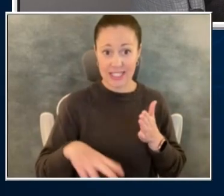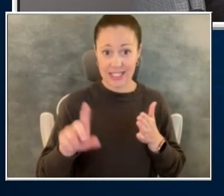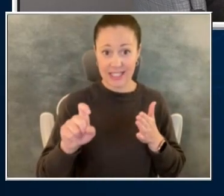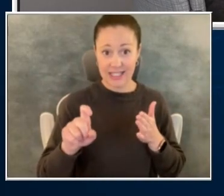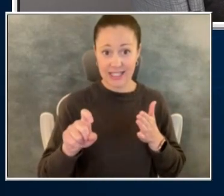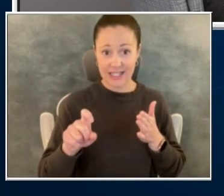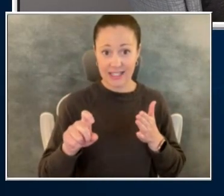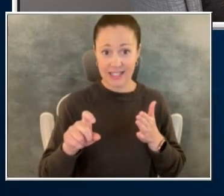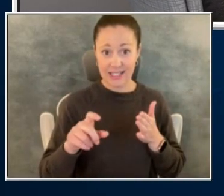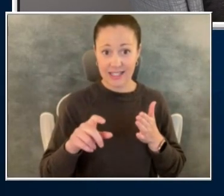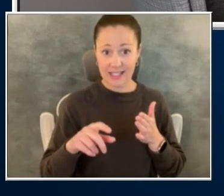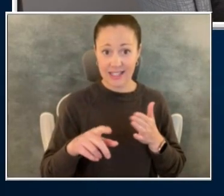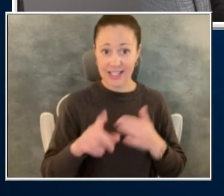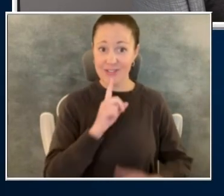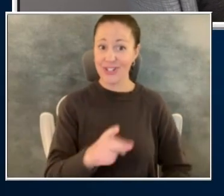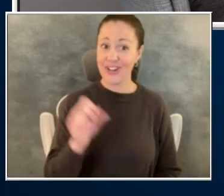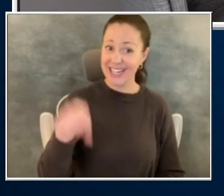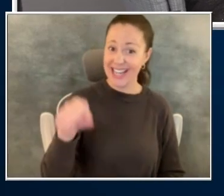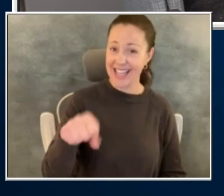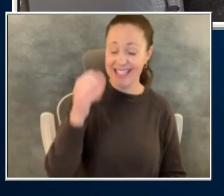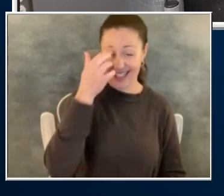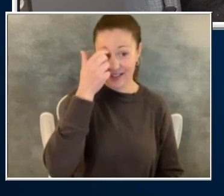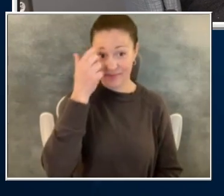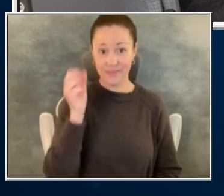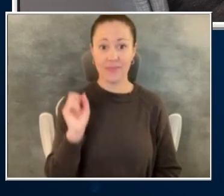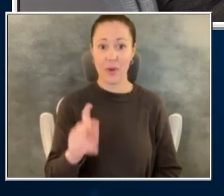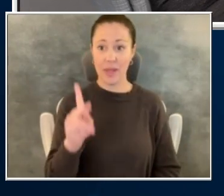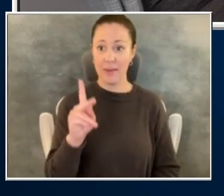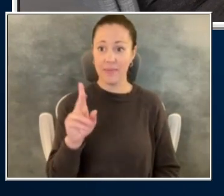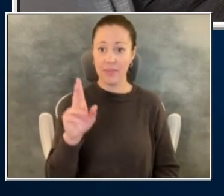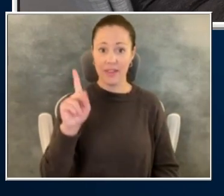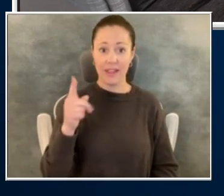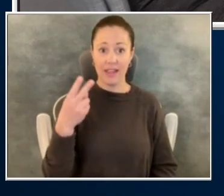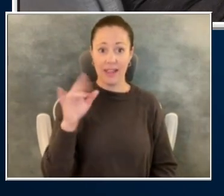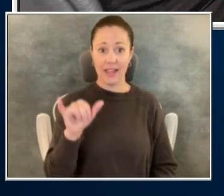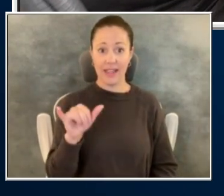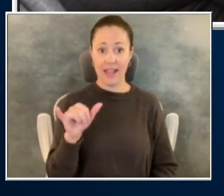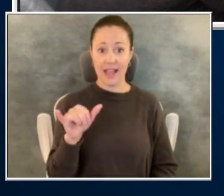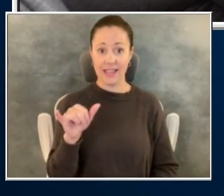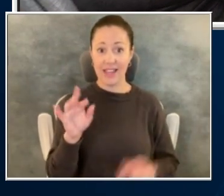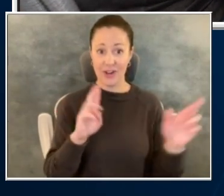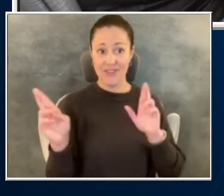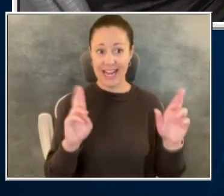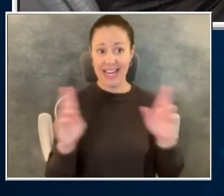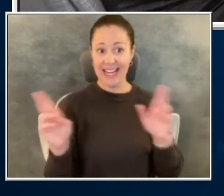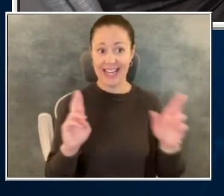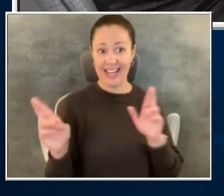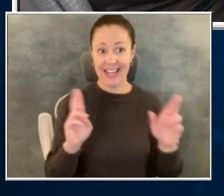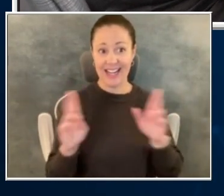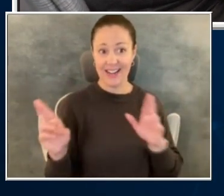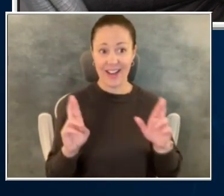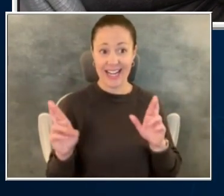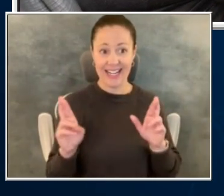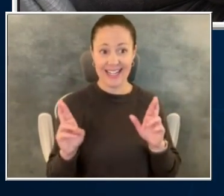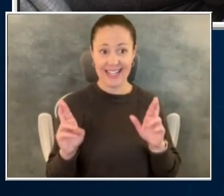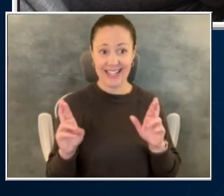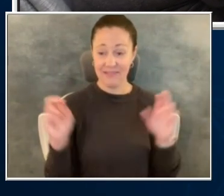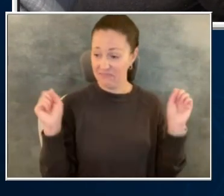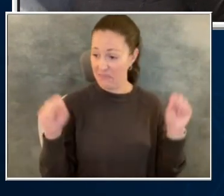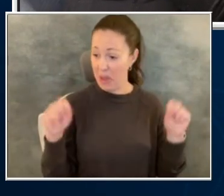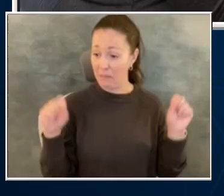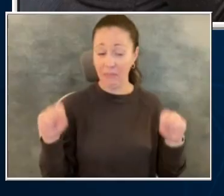We sure will. Okay. And Kathy, are you ready? Are you ready to do this live? Yeah, I sure